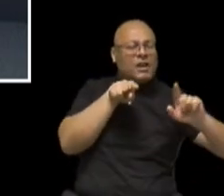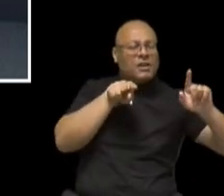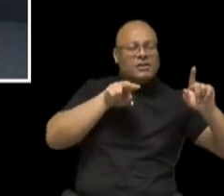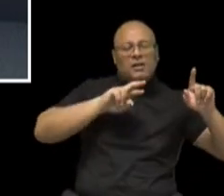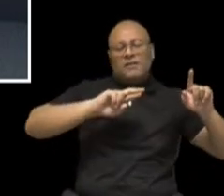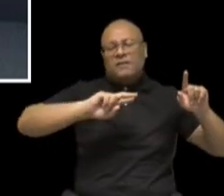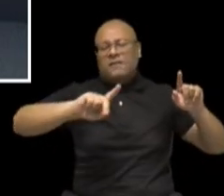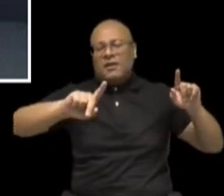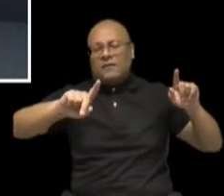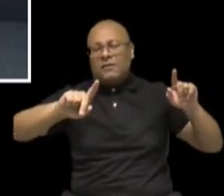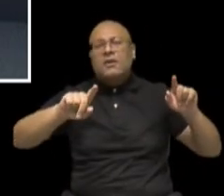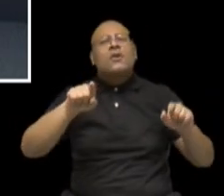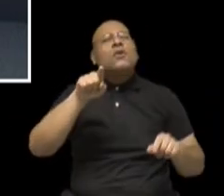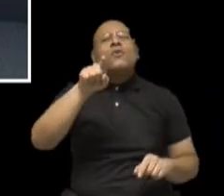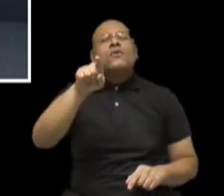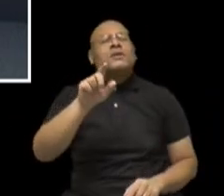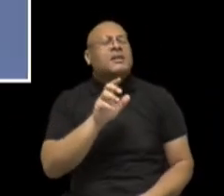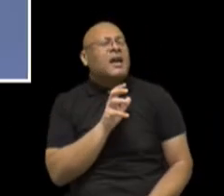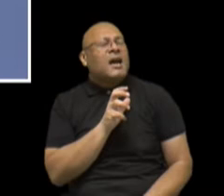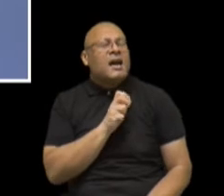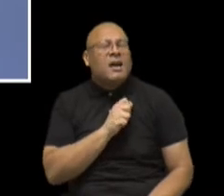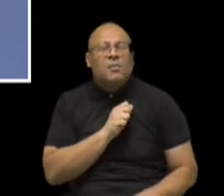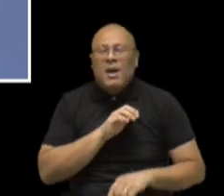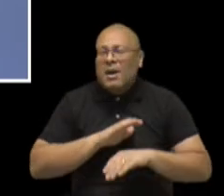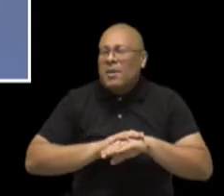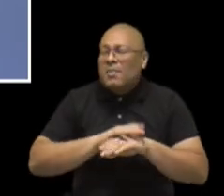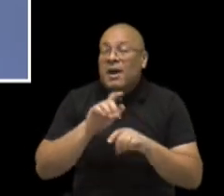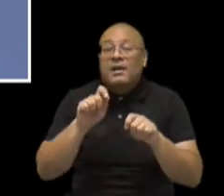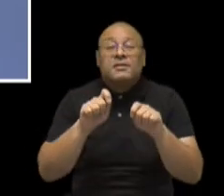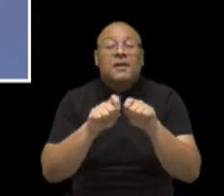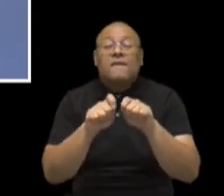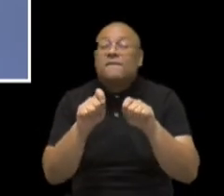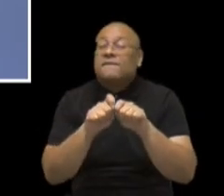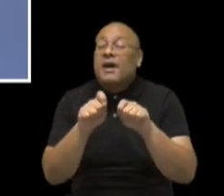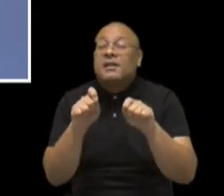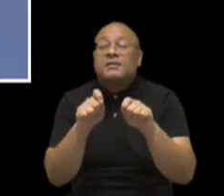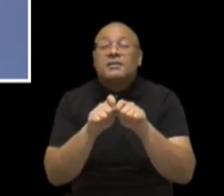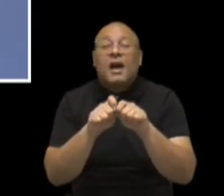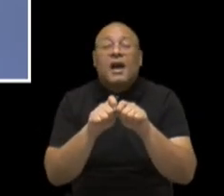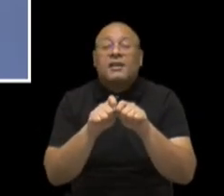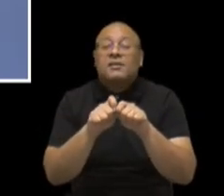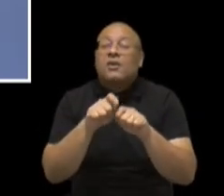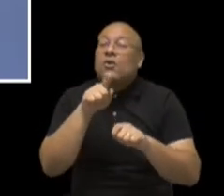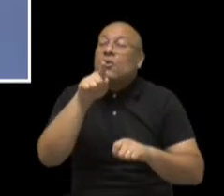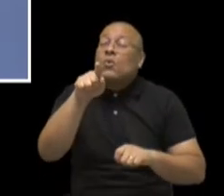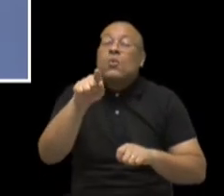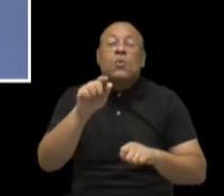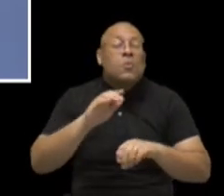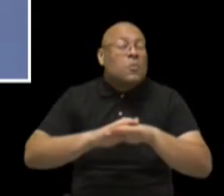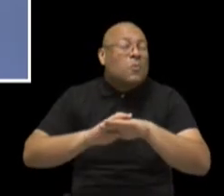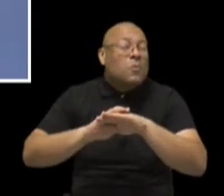do you loved more to find in the archive? What is a treasure you found in the archive and took home?